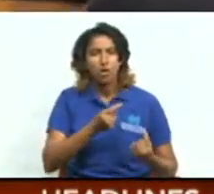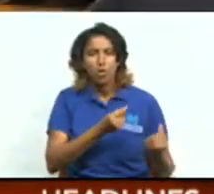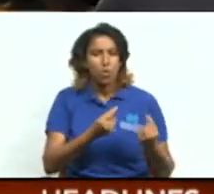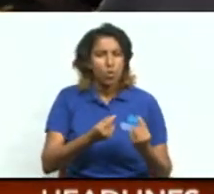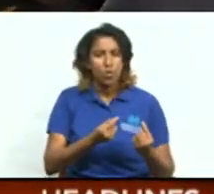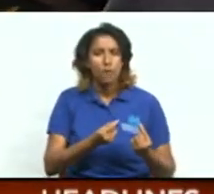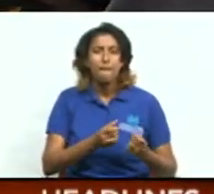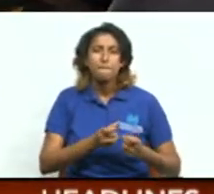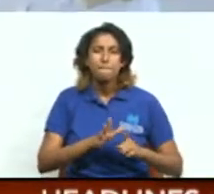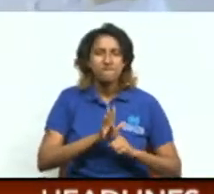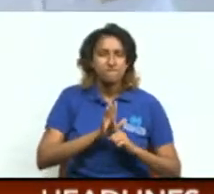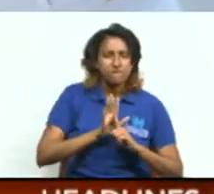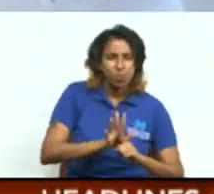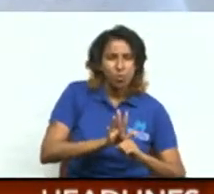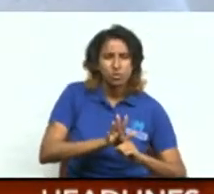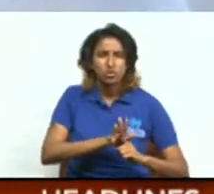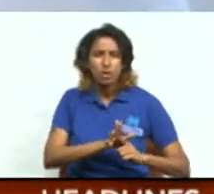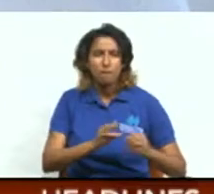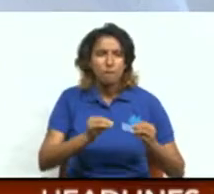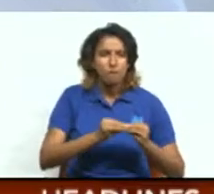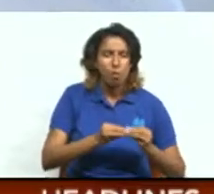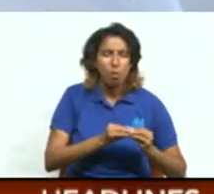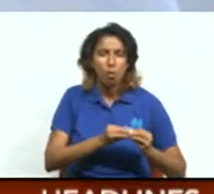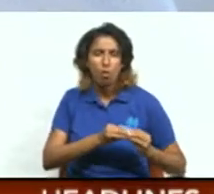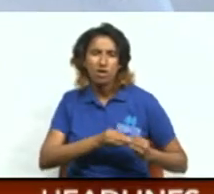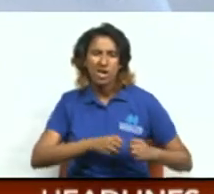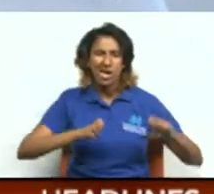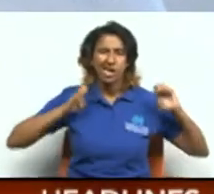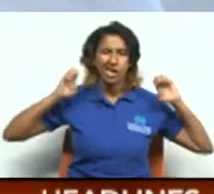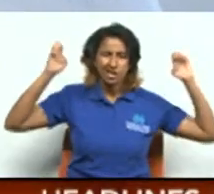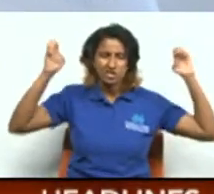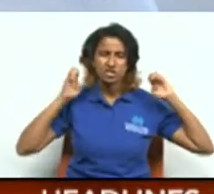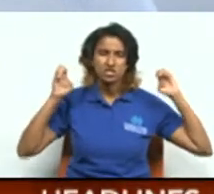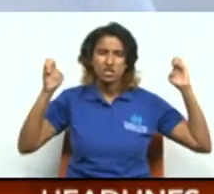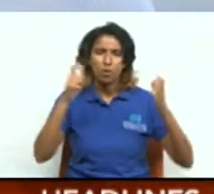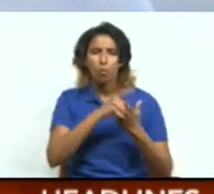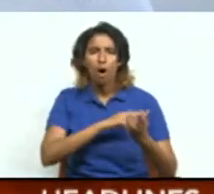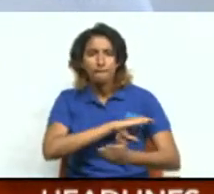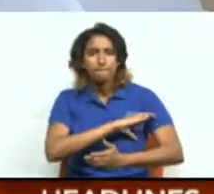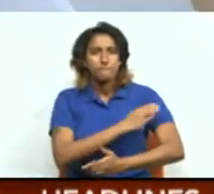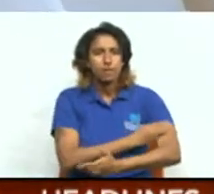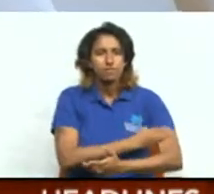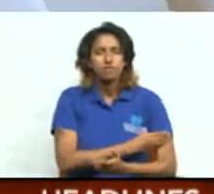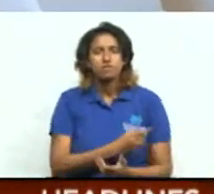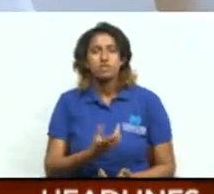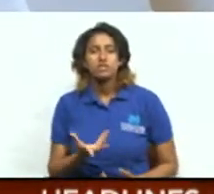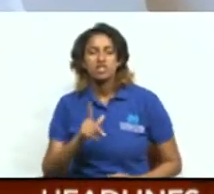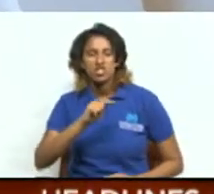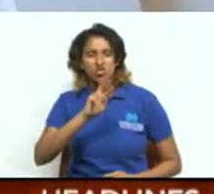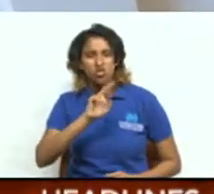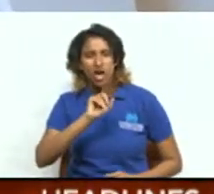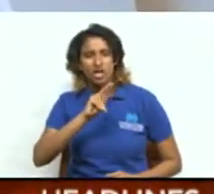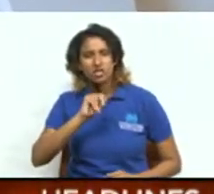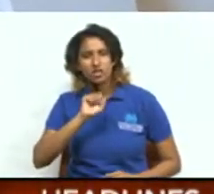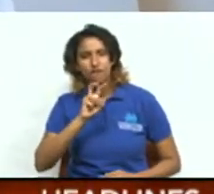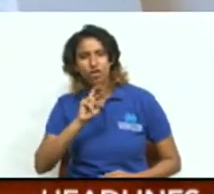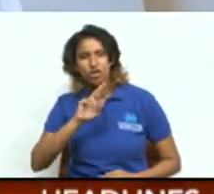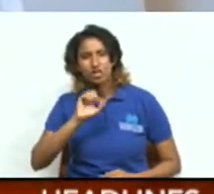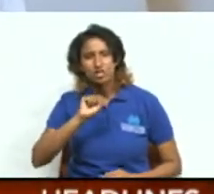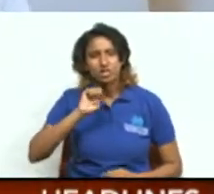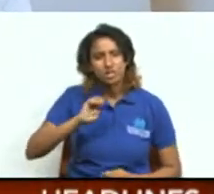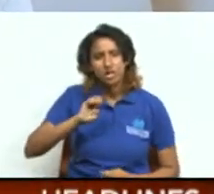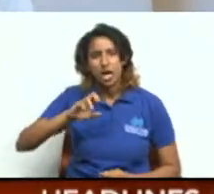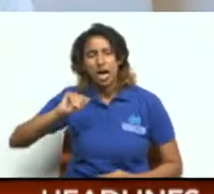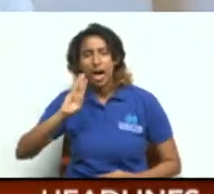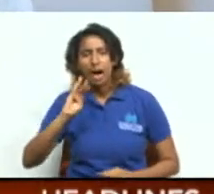transverse abdominis. These are the deep core muscles that help you stay upright. And while I can do a plank, which is known